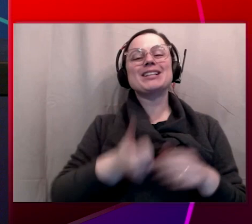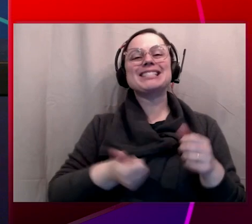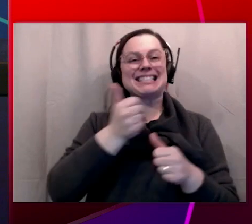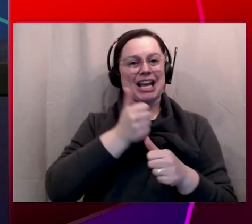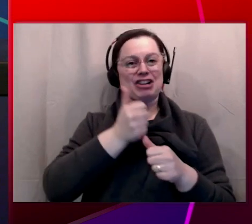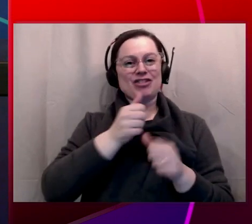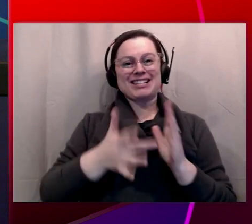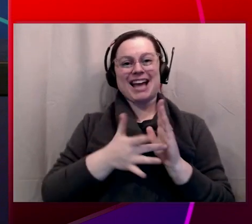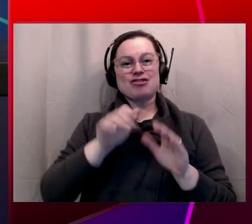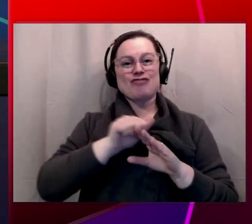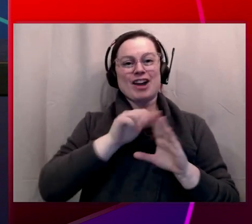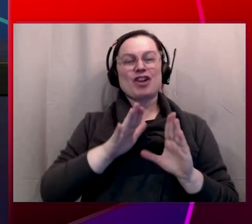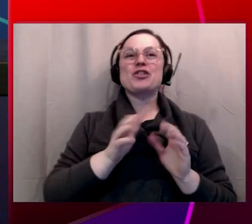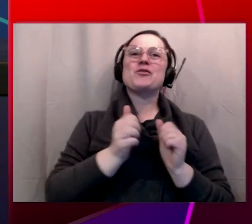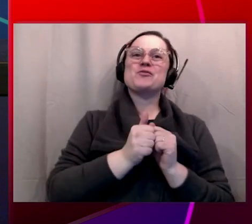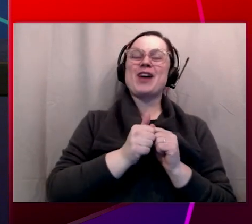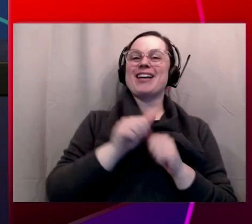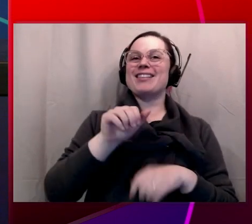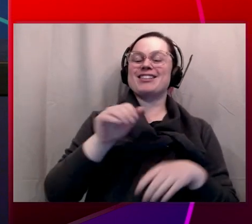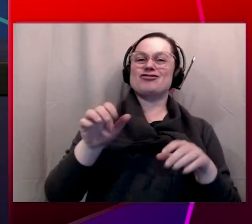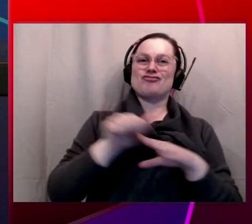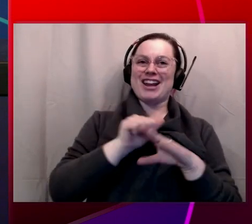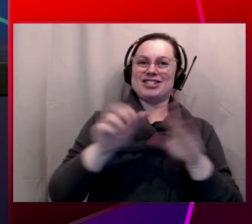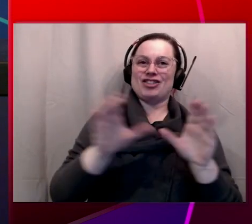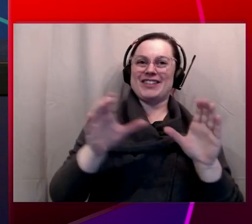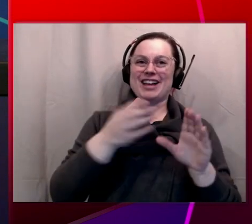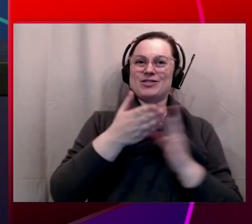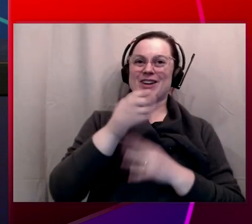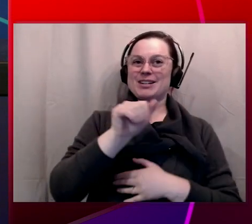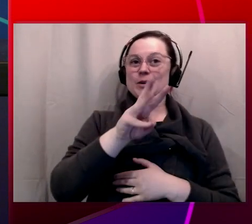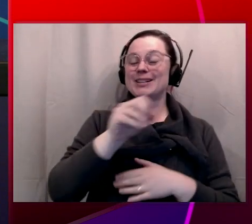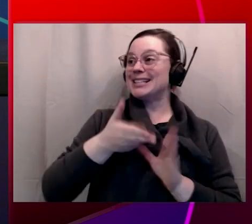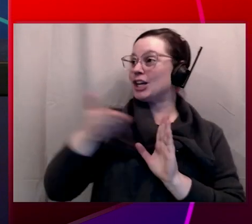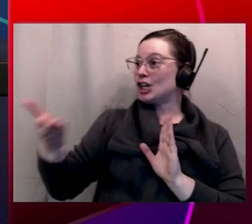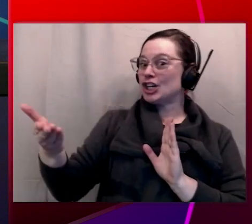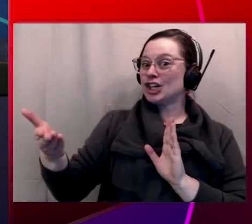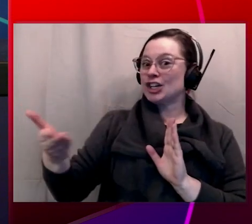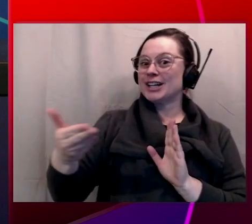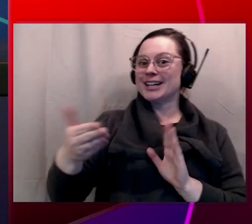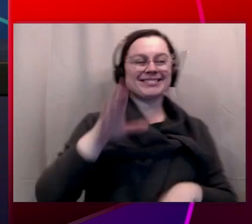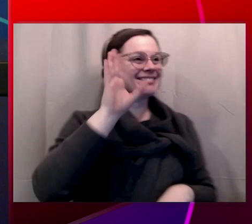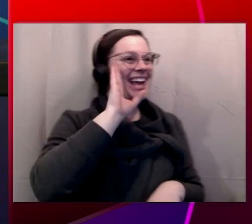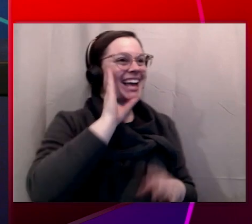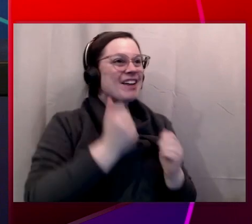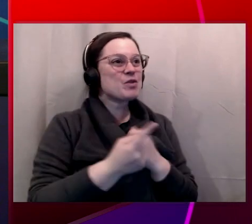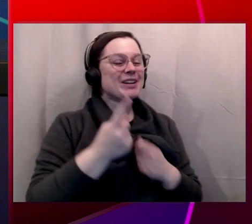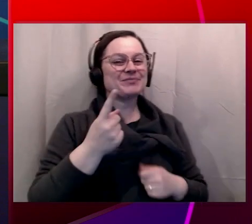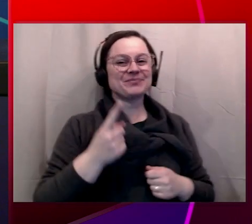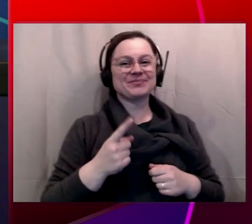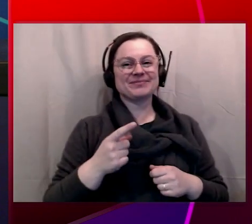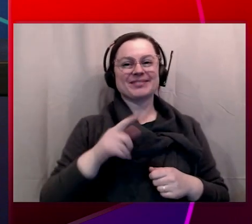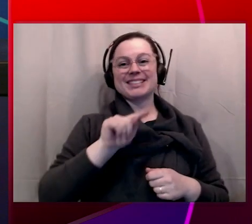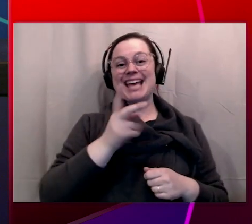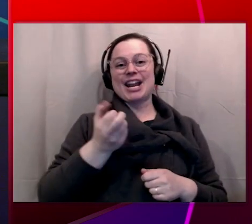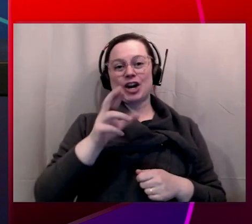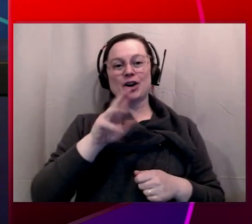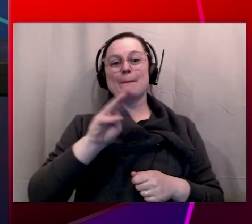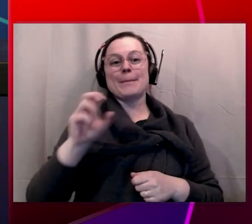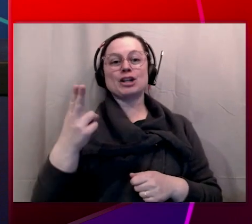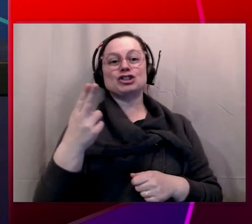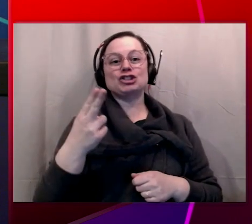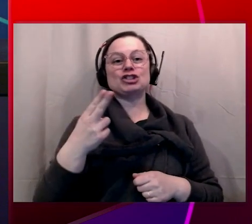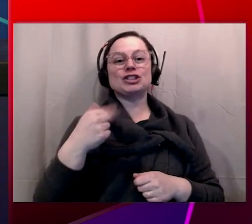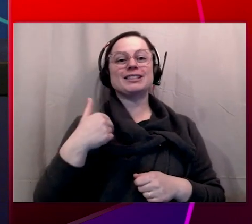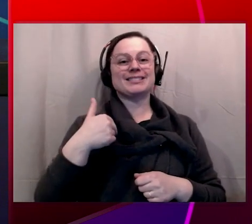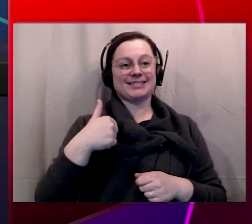with AWS training certification. And with us, we have... Hi, I am Tanner Marsh. I'm a master's student